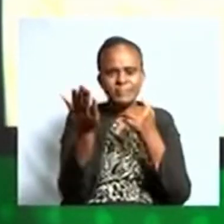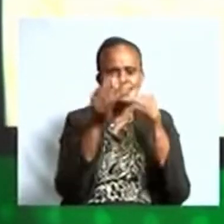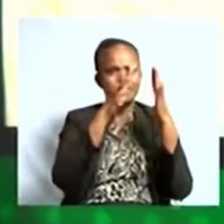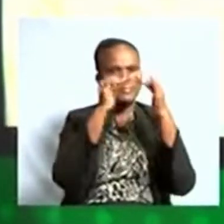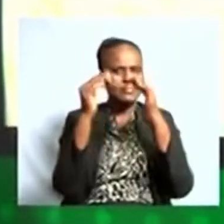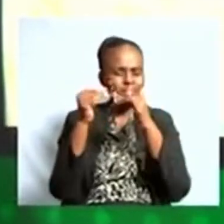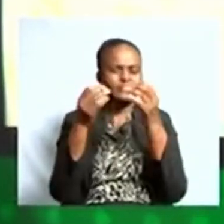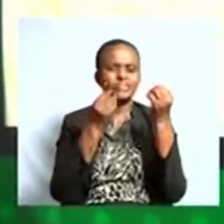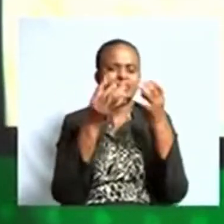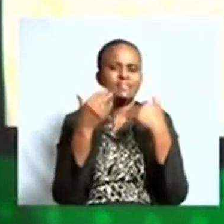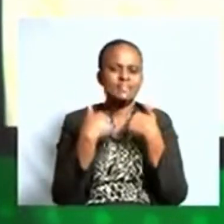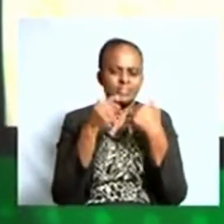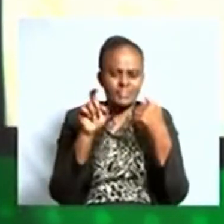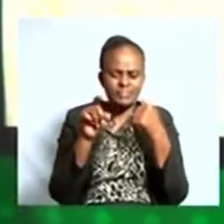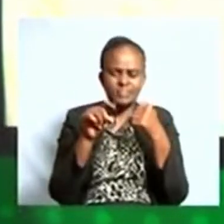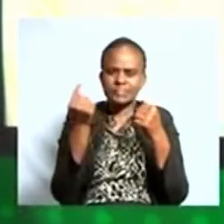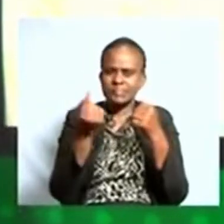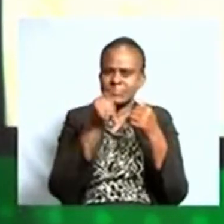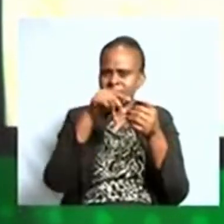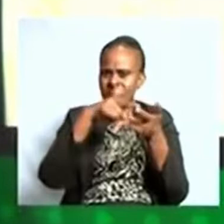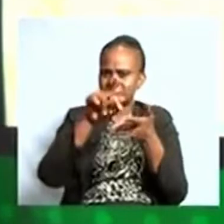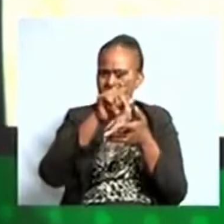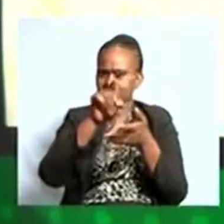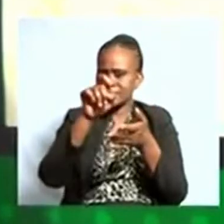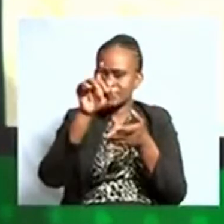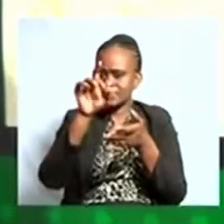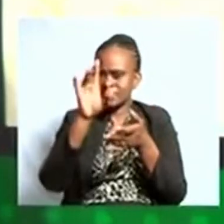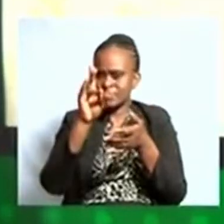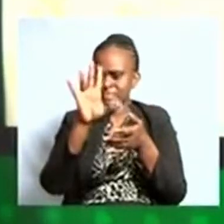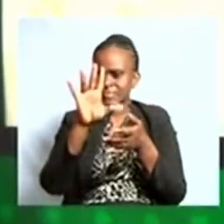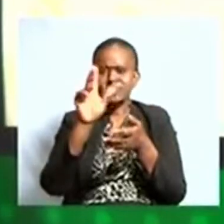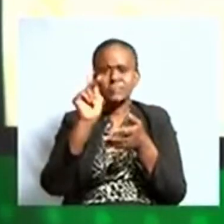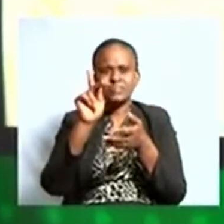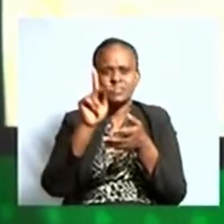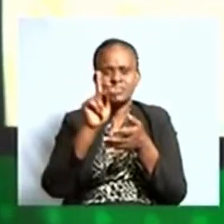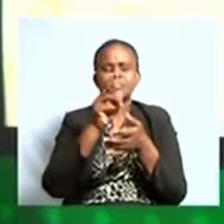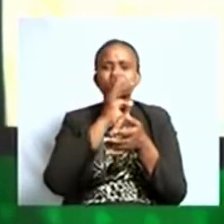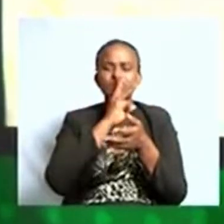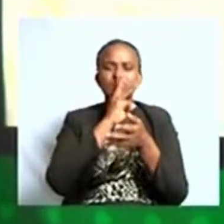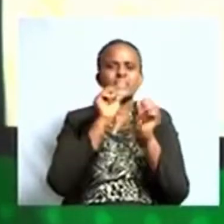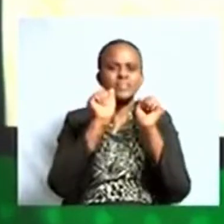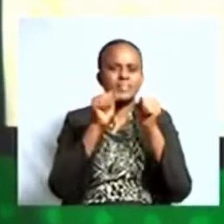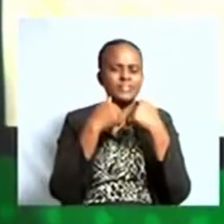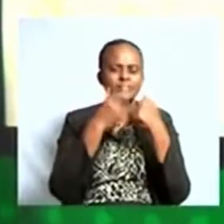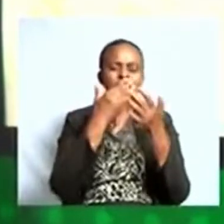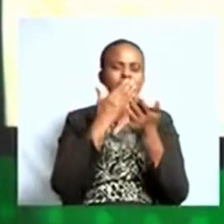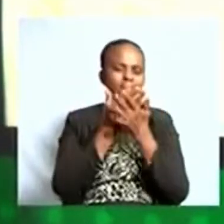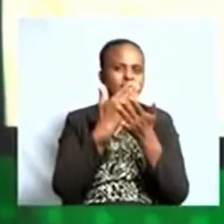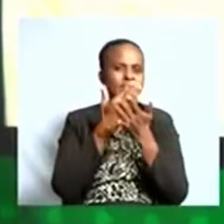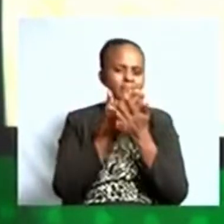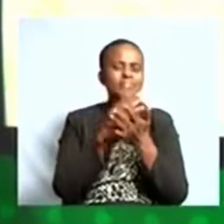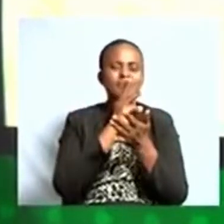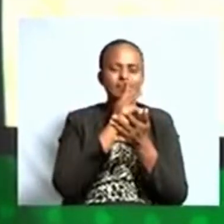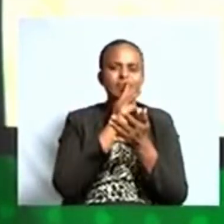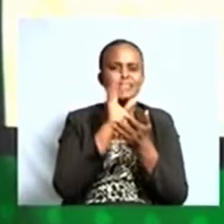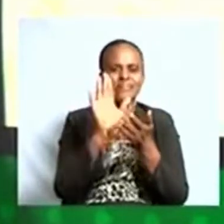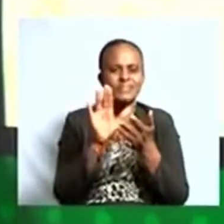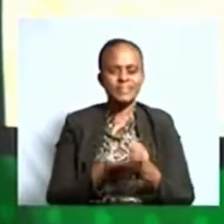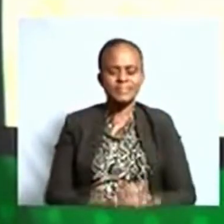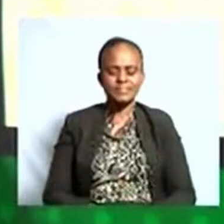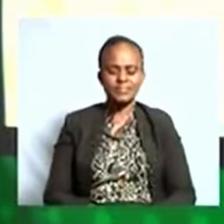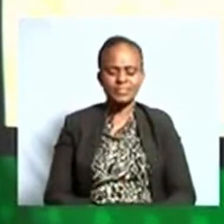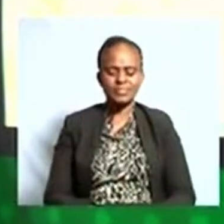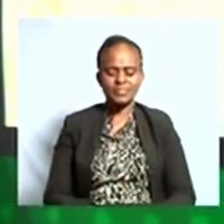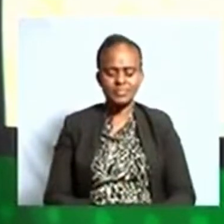being connected. They just need to pay 175 kwacha. They are connected to the network, and they have good pressure. Okay. So there